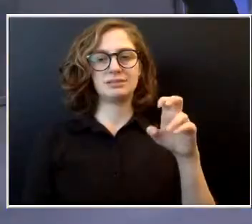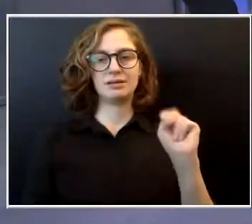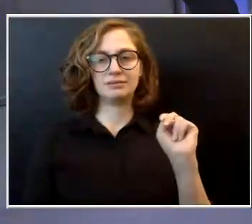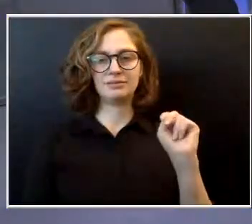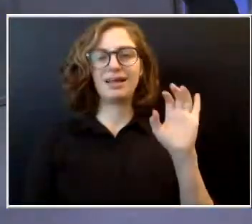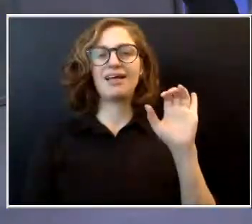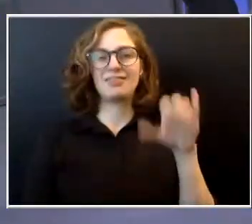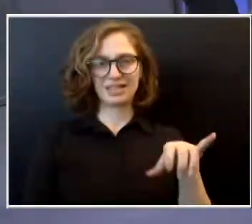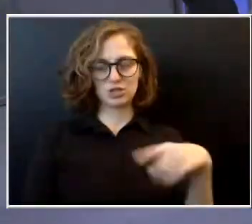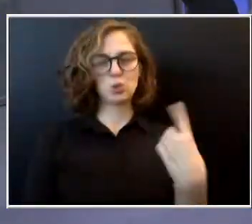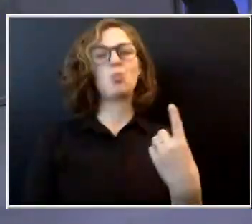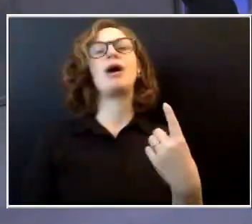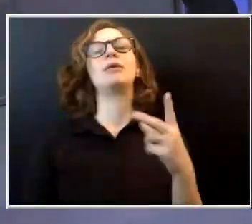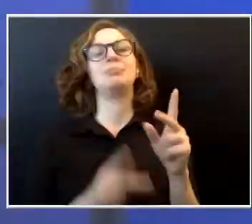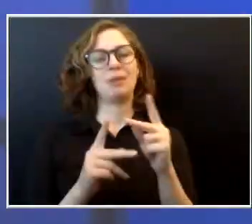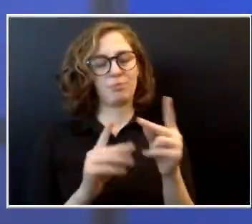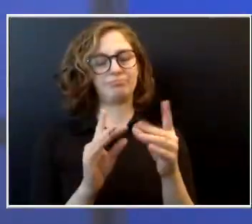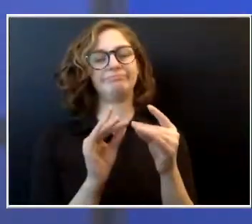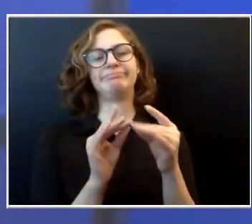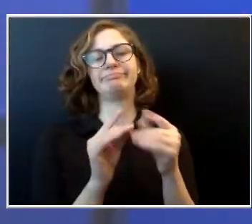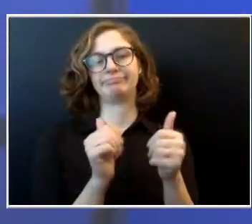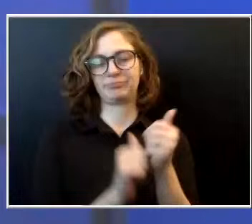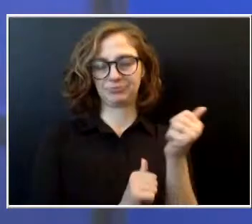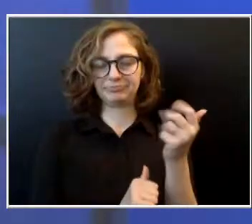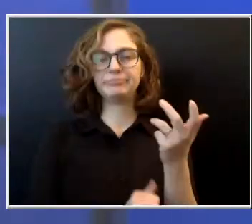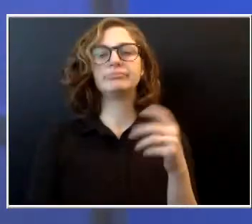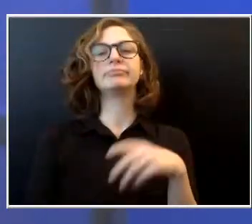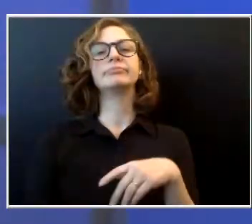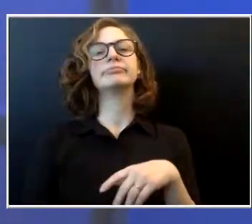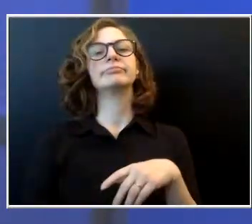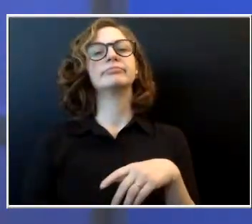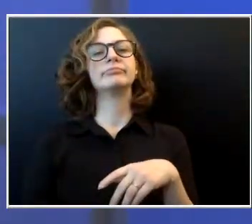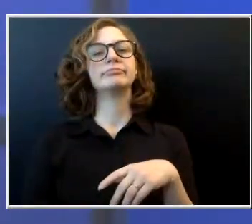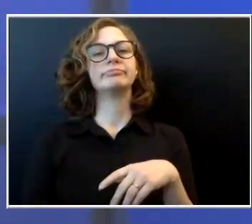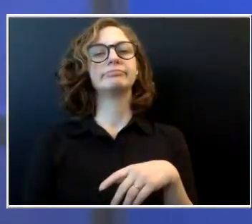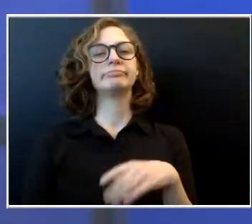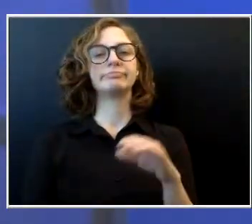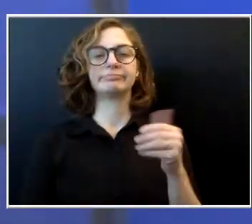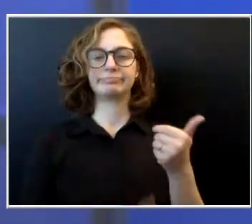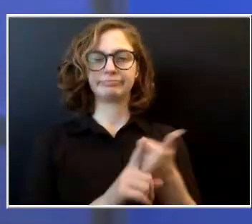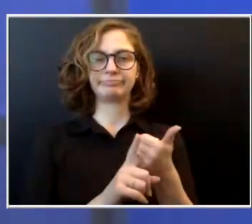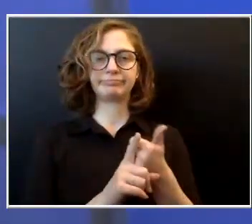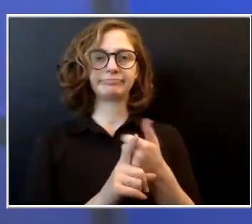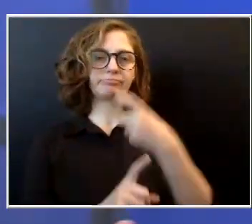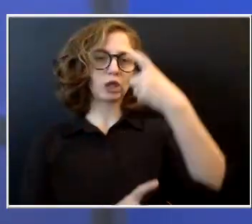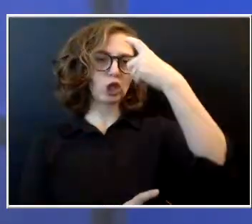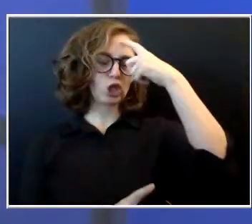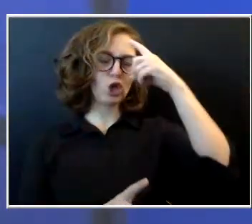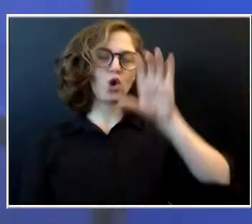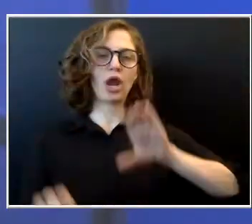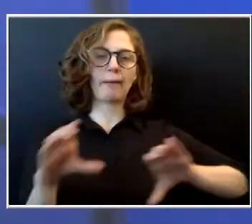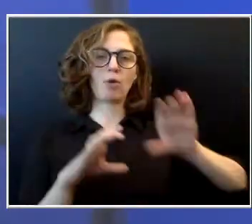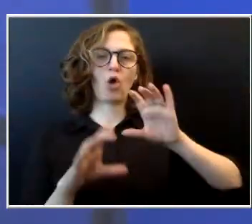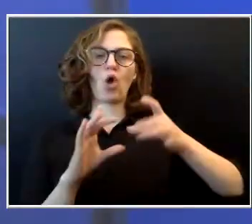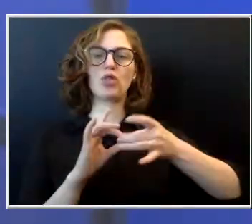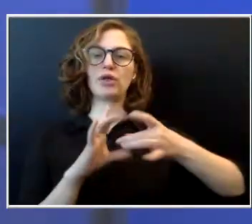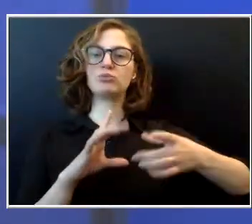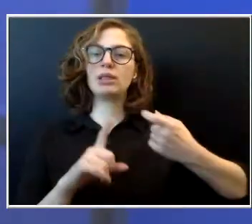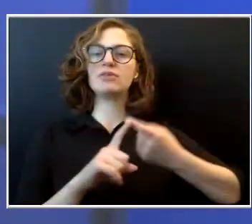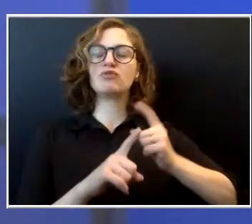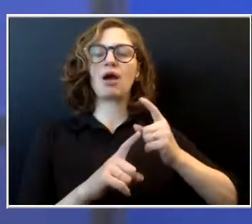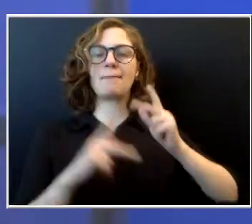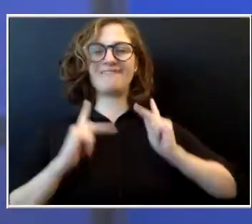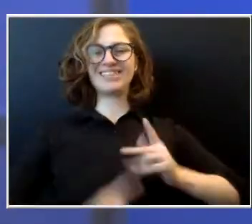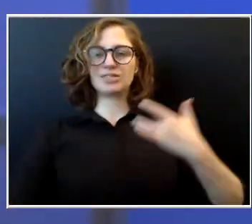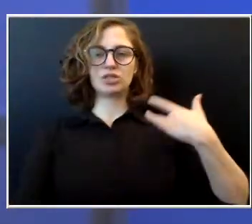oxytocin. Yeah, oxytocin. It's basically the neurochemical that gets released from physical touch. You know,